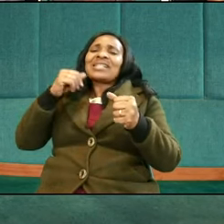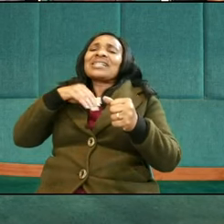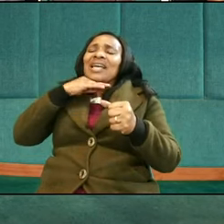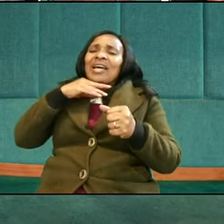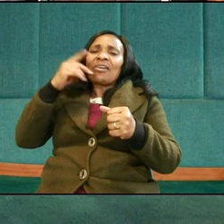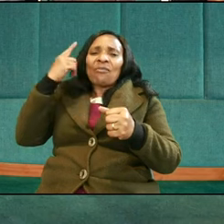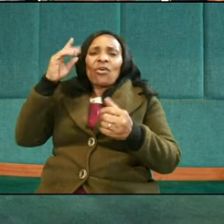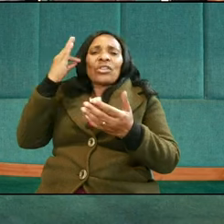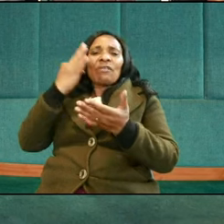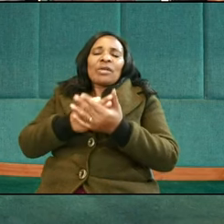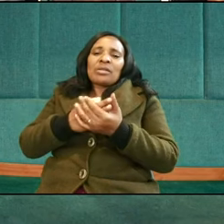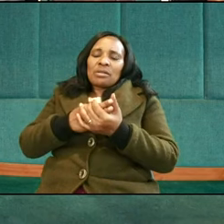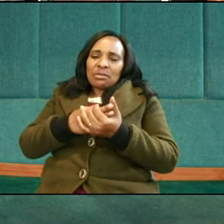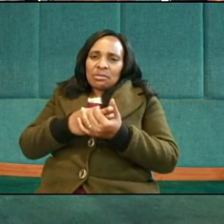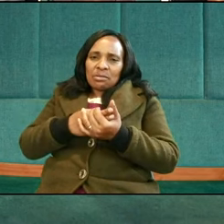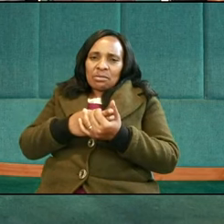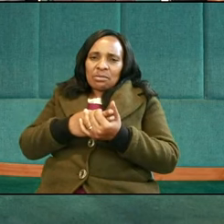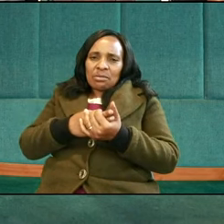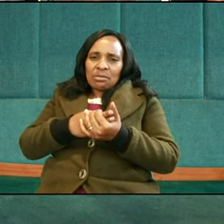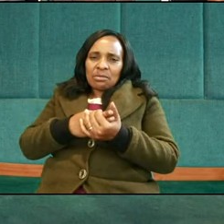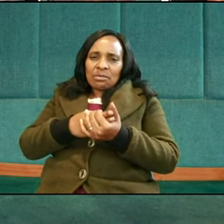faith?